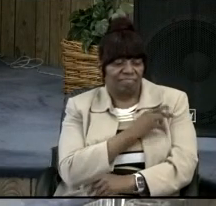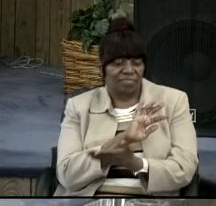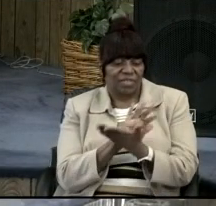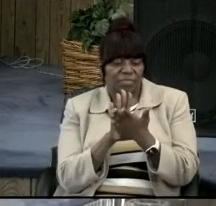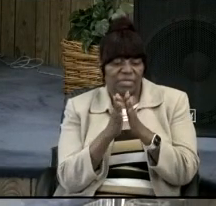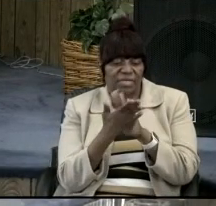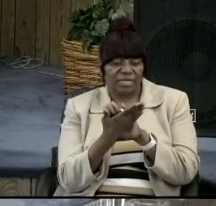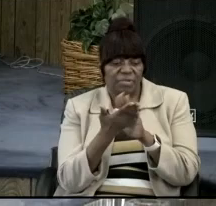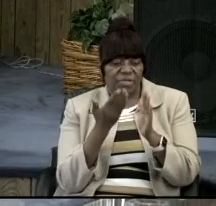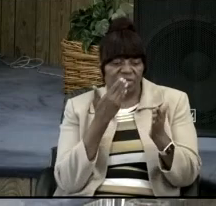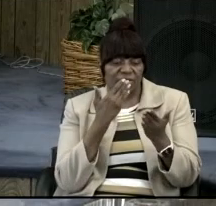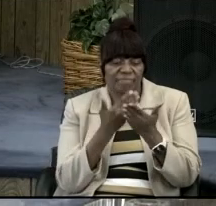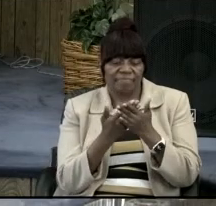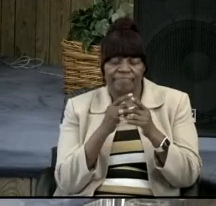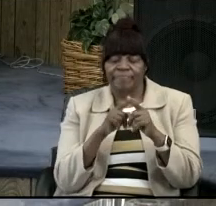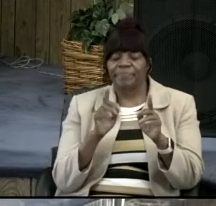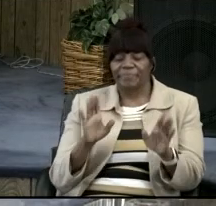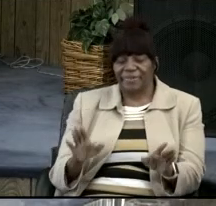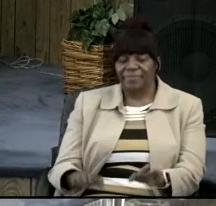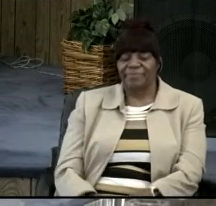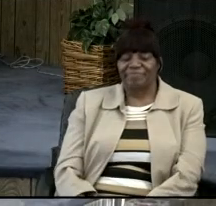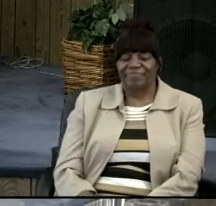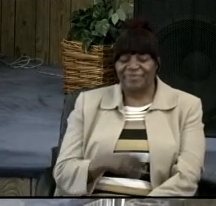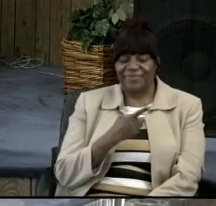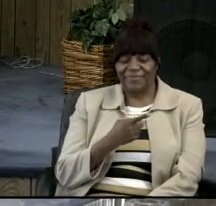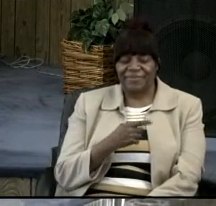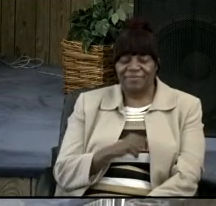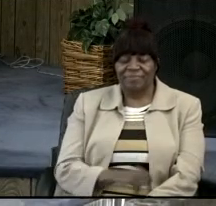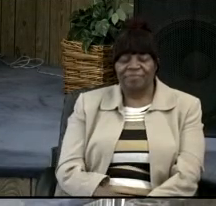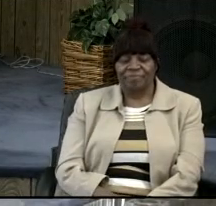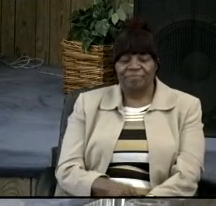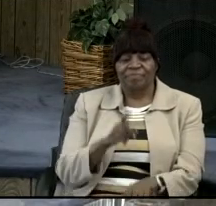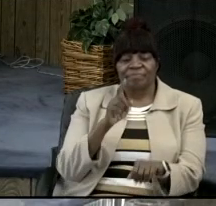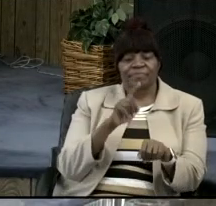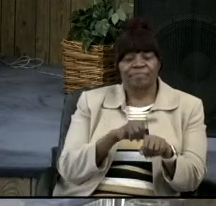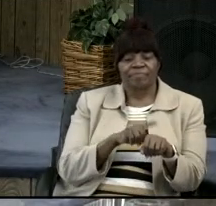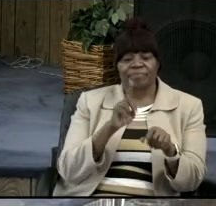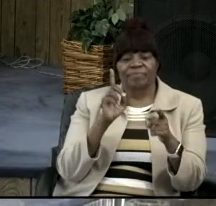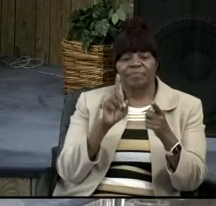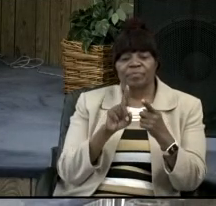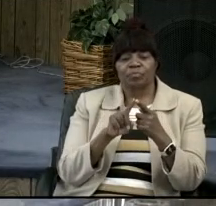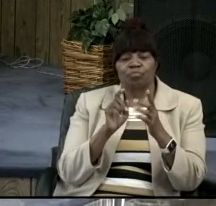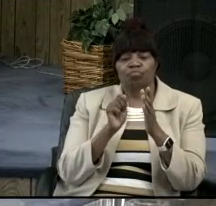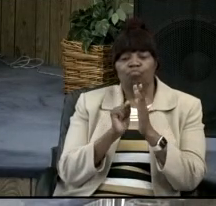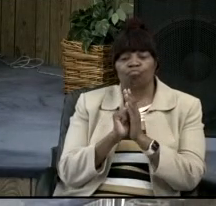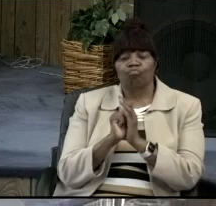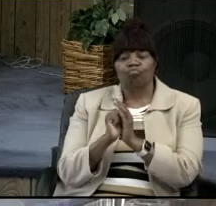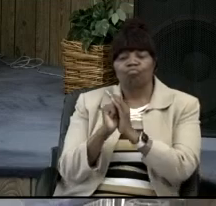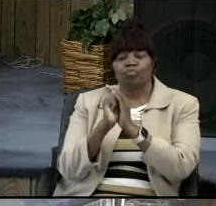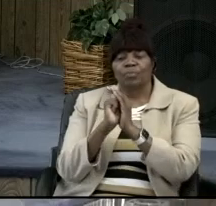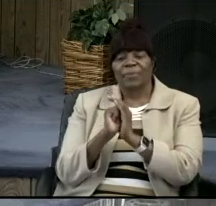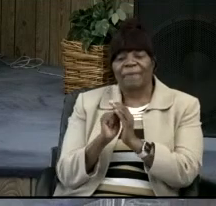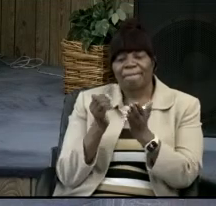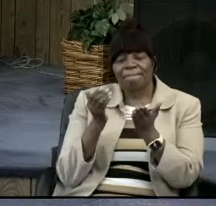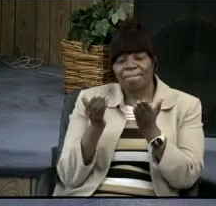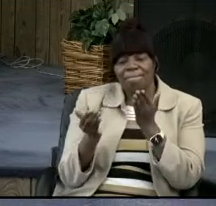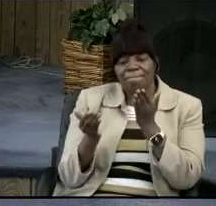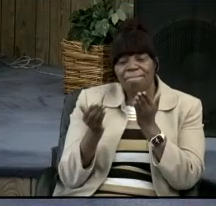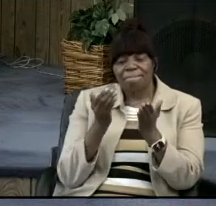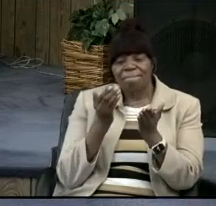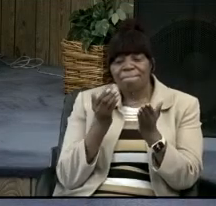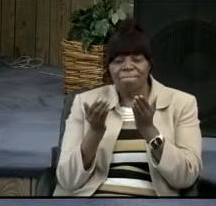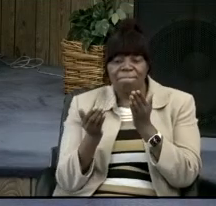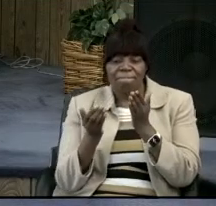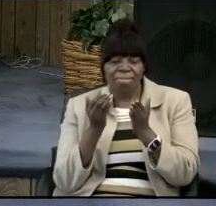But the thing that gives it away is when it's time to worship. You might have tricked me and told me you